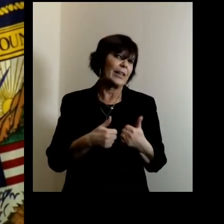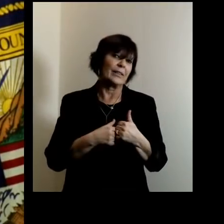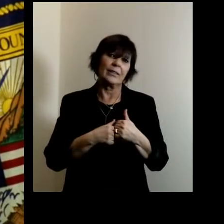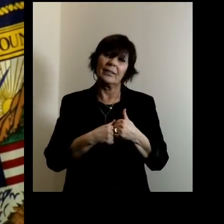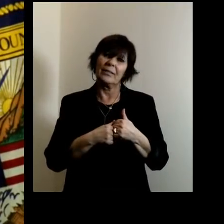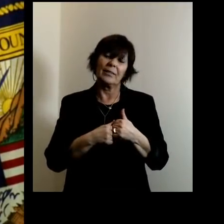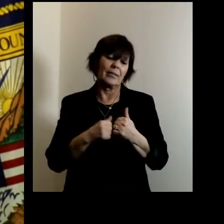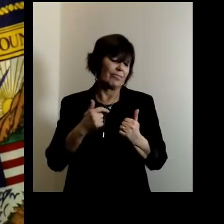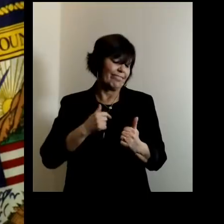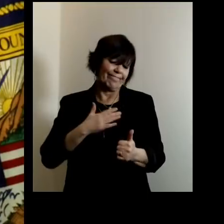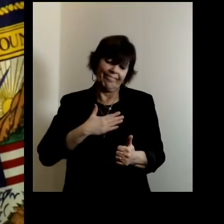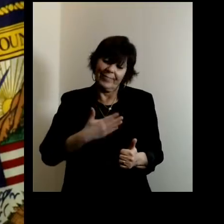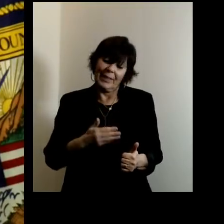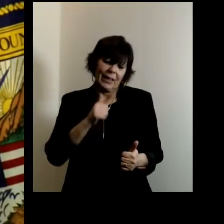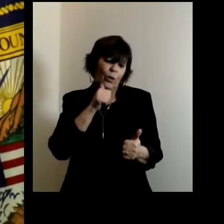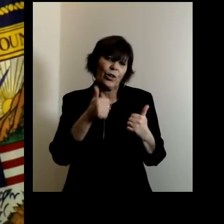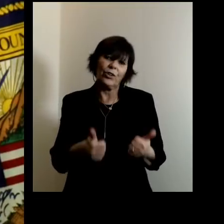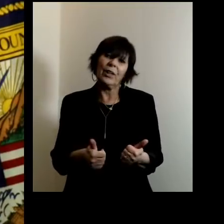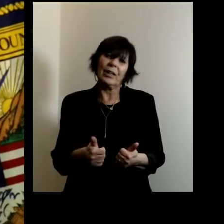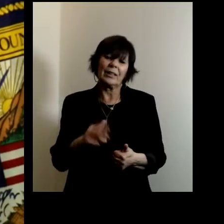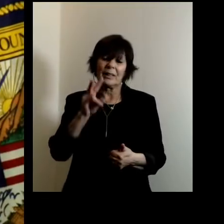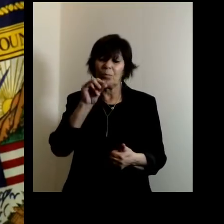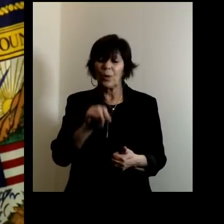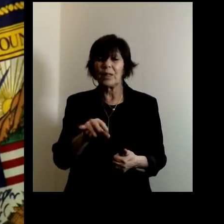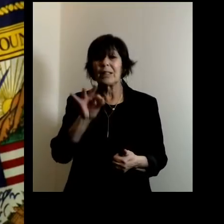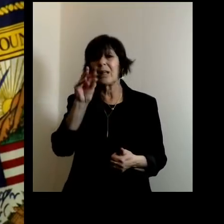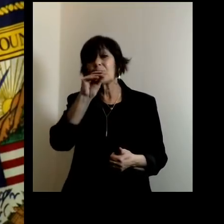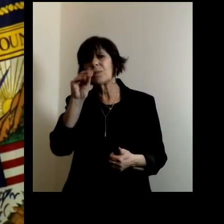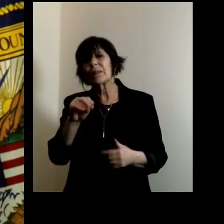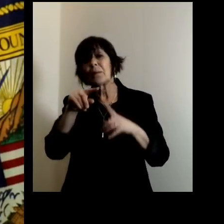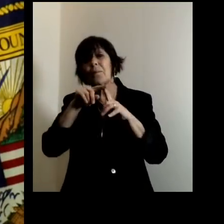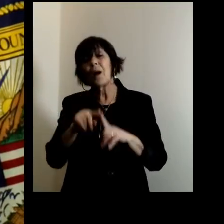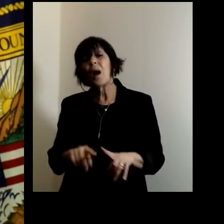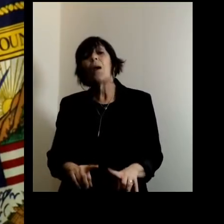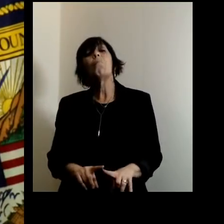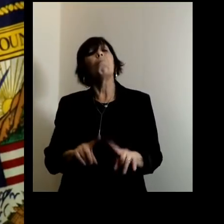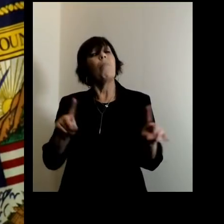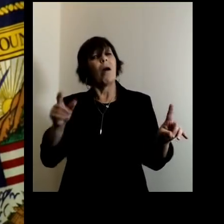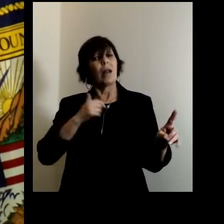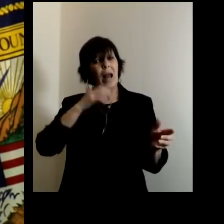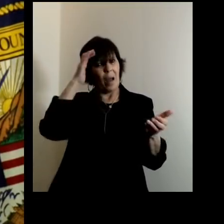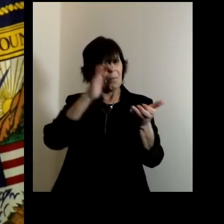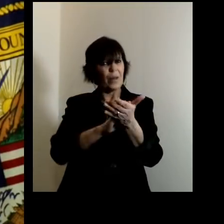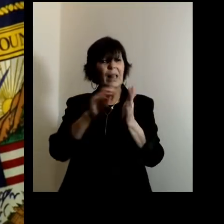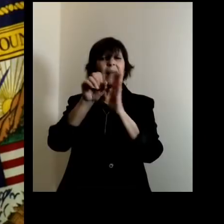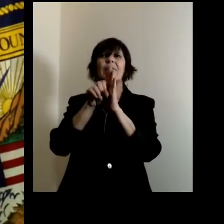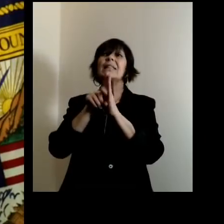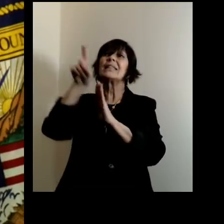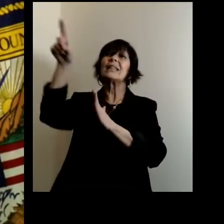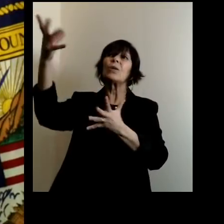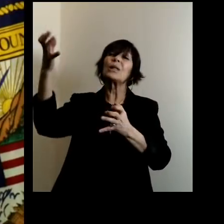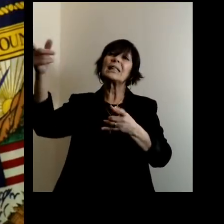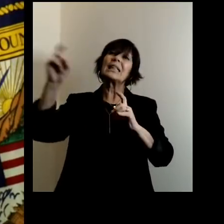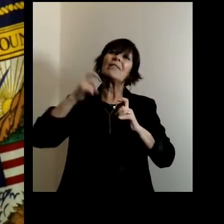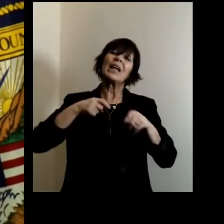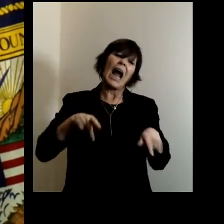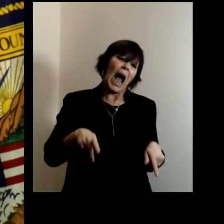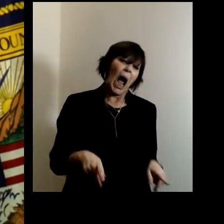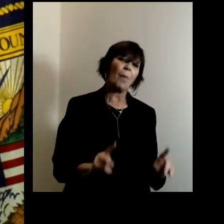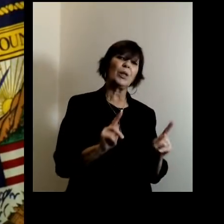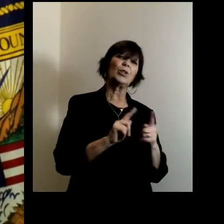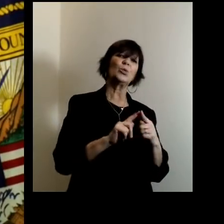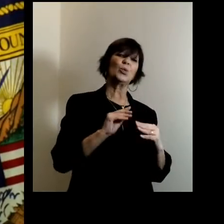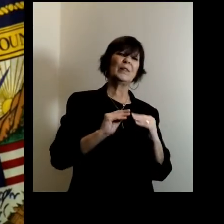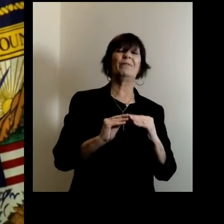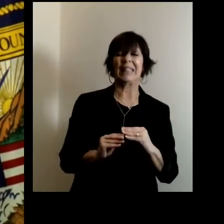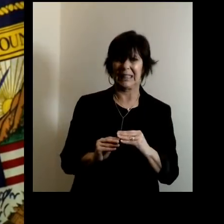the first to admit that, with a 7.9% positivity rate. But I do believe the state wants to give us an opportunity to kind of dig us out of our own hole.